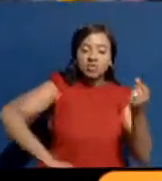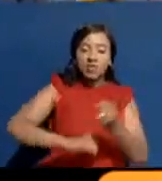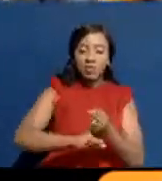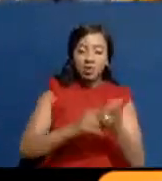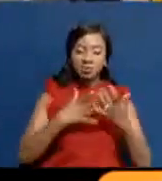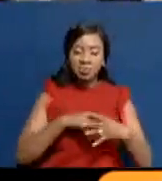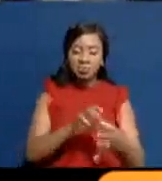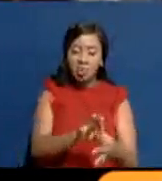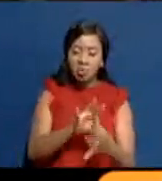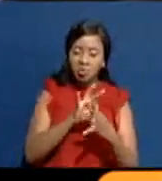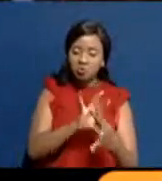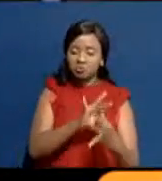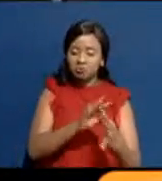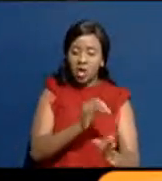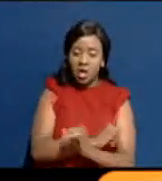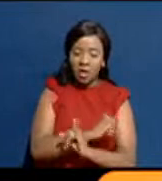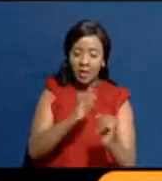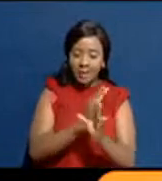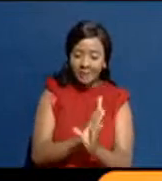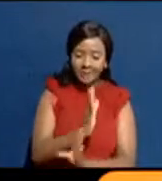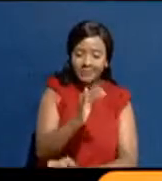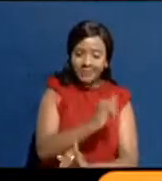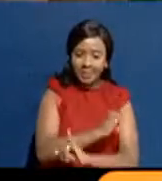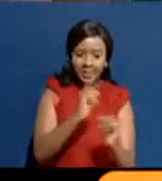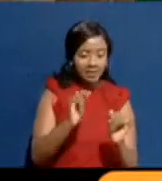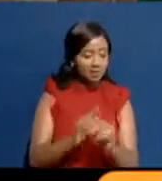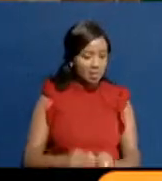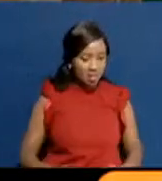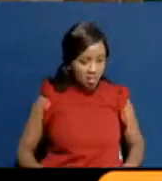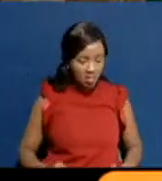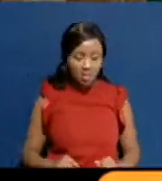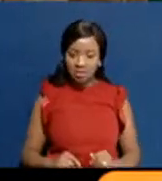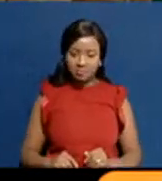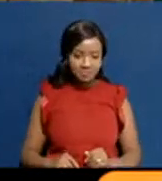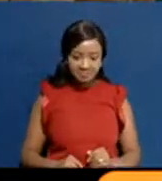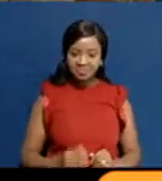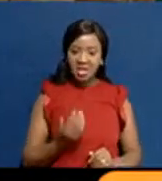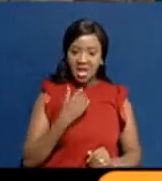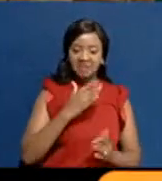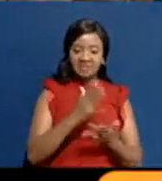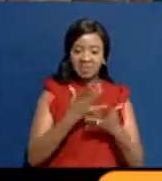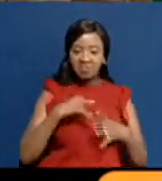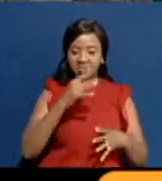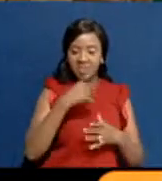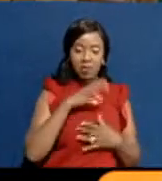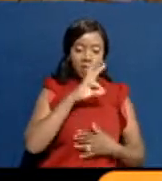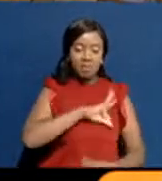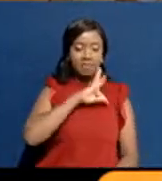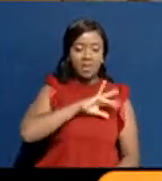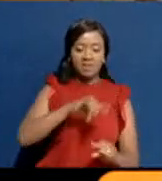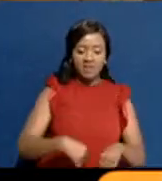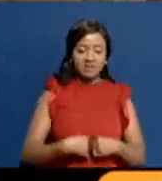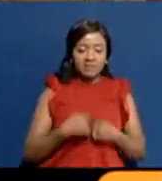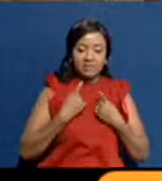be loyalists who will be out there trying to reward themselves. And in the language of that has been used in this country, which is